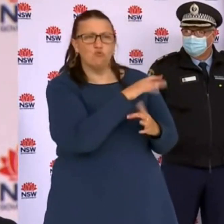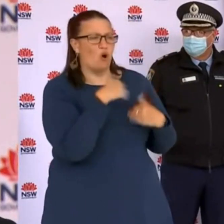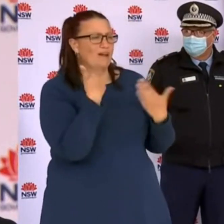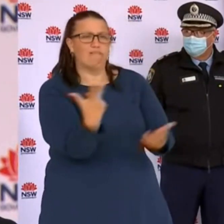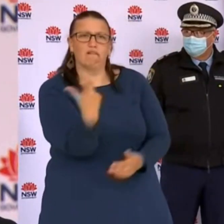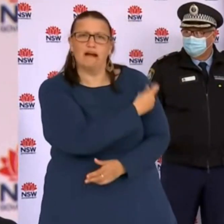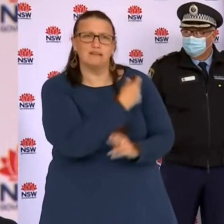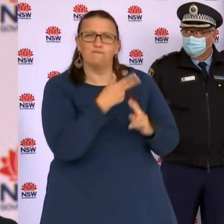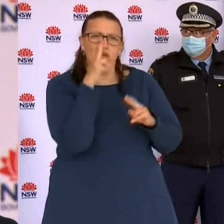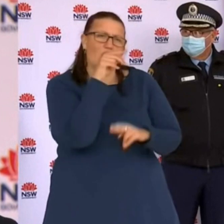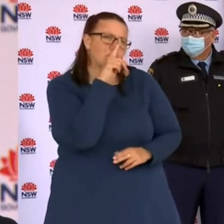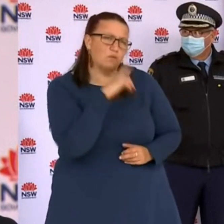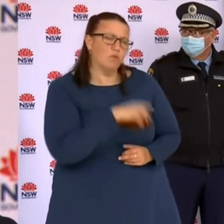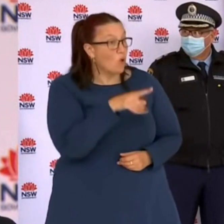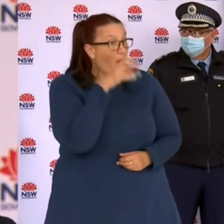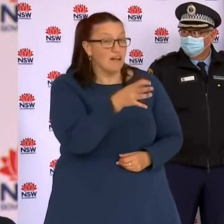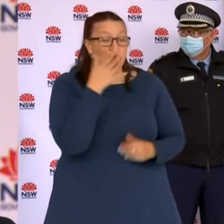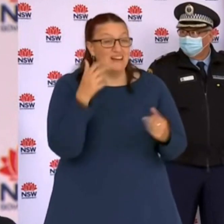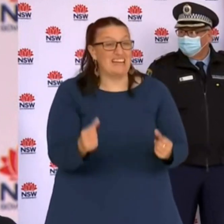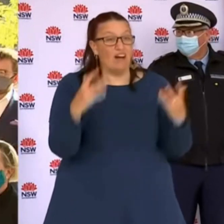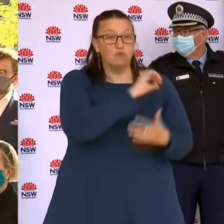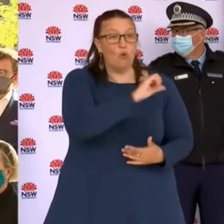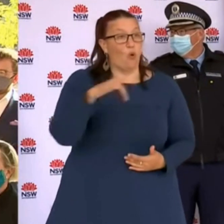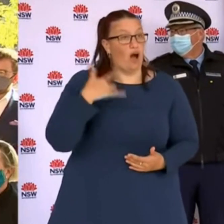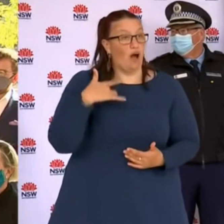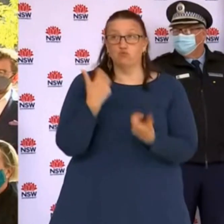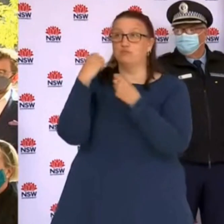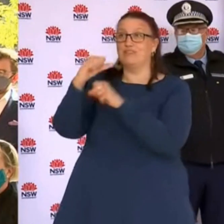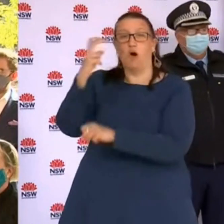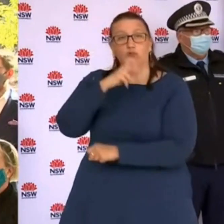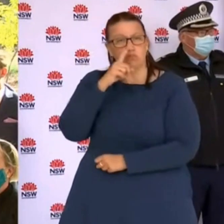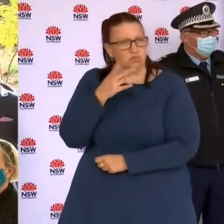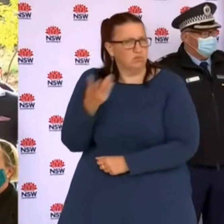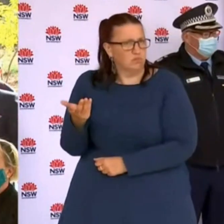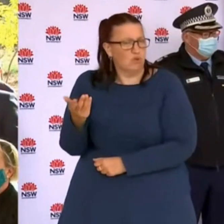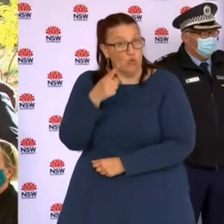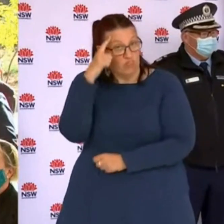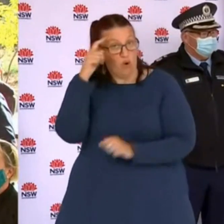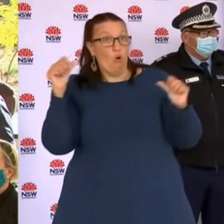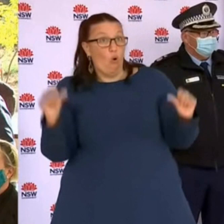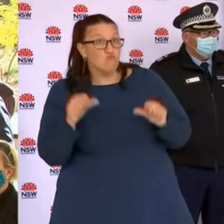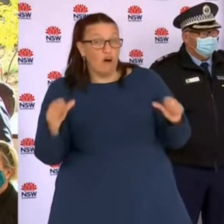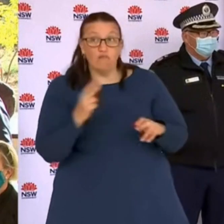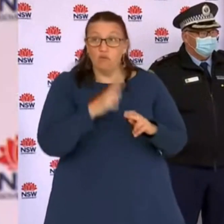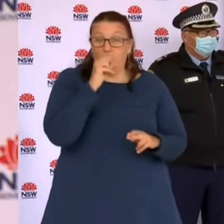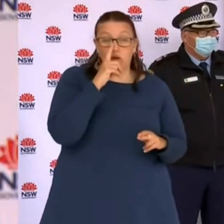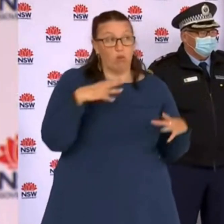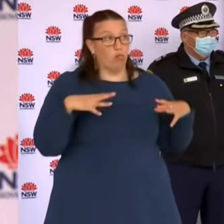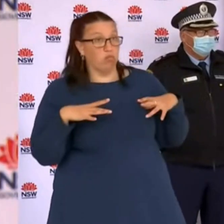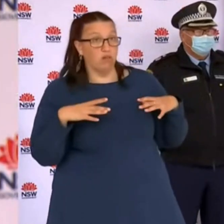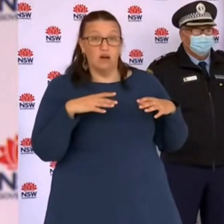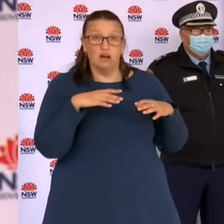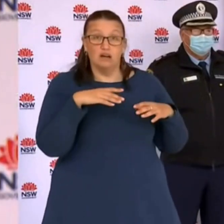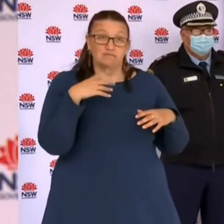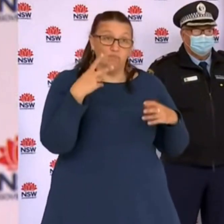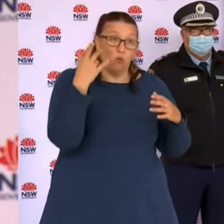older Australians. Do you see a problem with the equation that young people can't get vaccinated? Can I say at the outset, we've